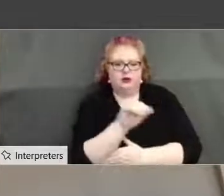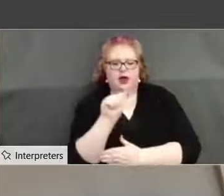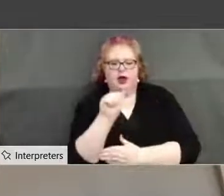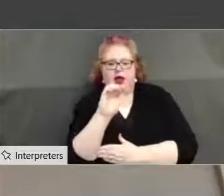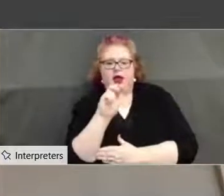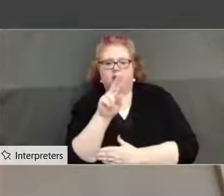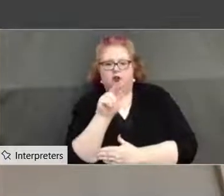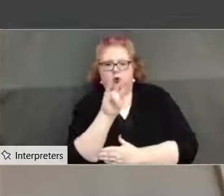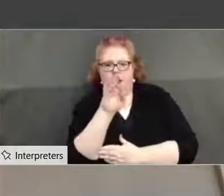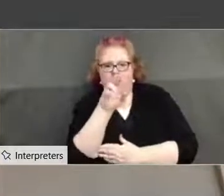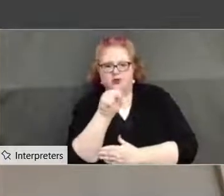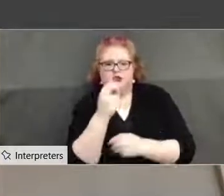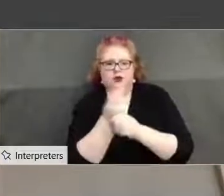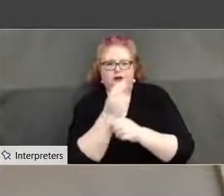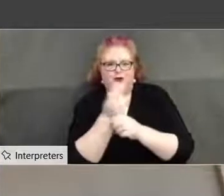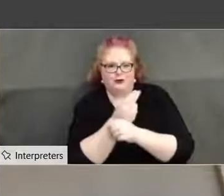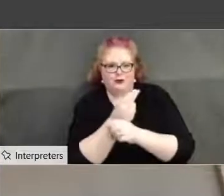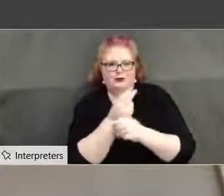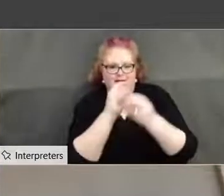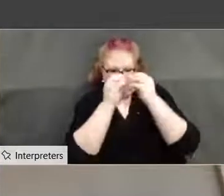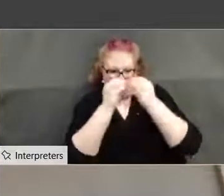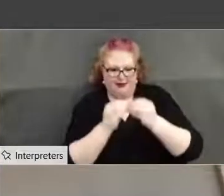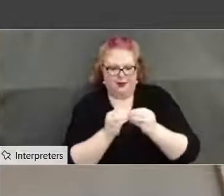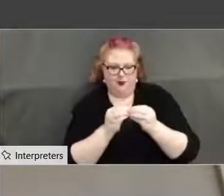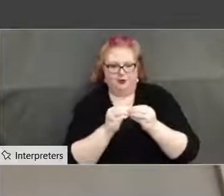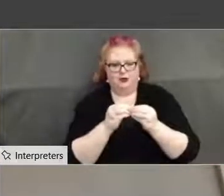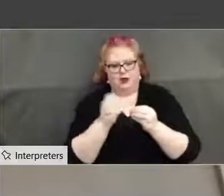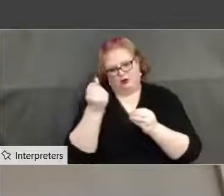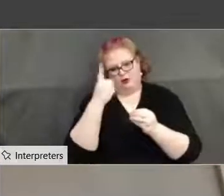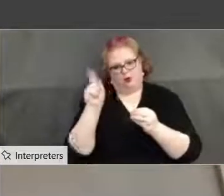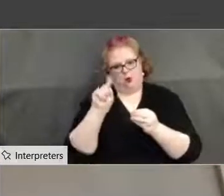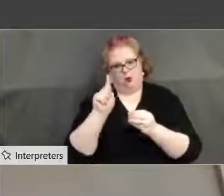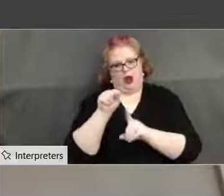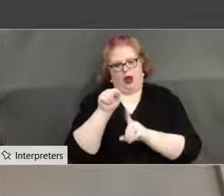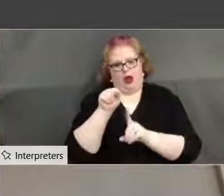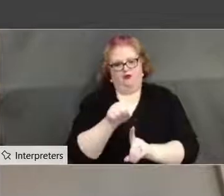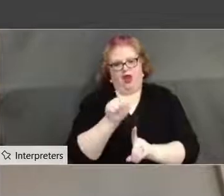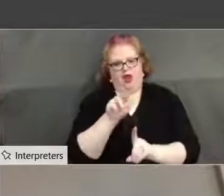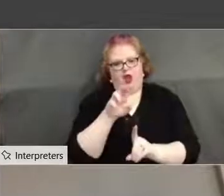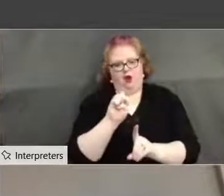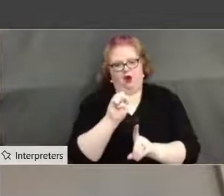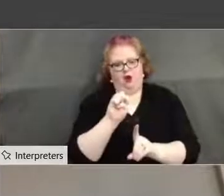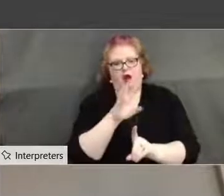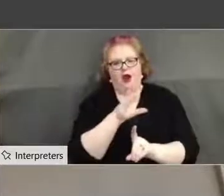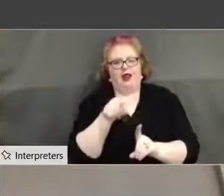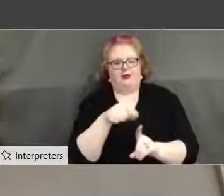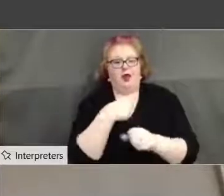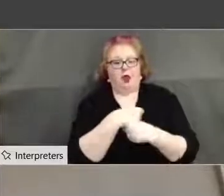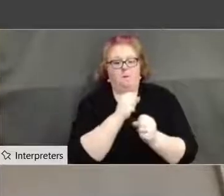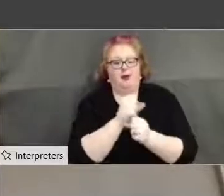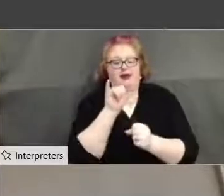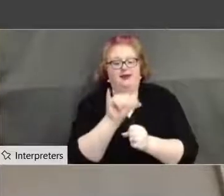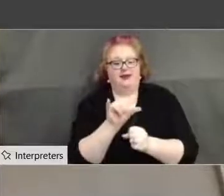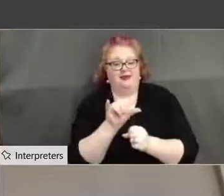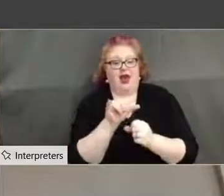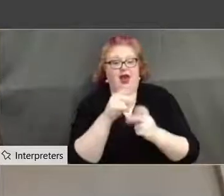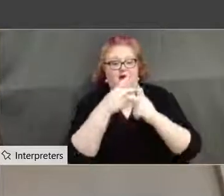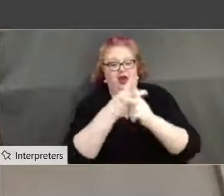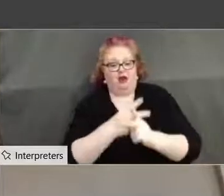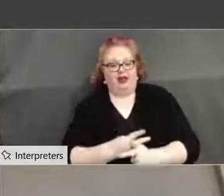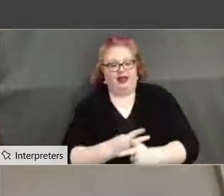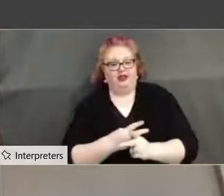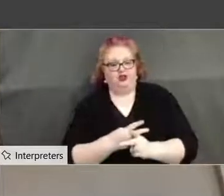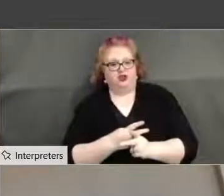to get to where they're at, and they're making a mathematical calculation on what they need. And that's why we're